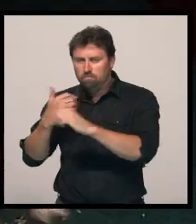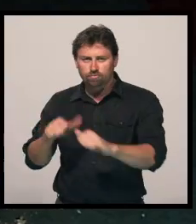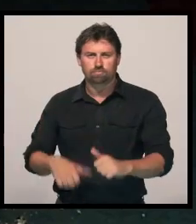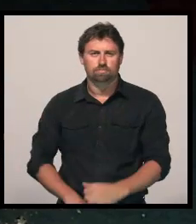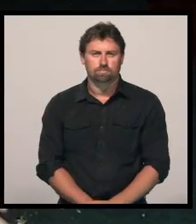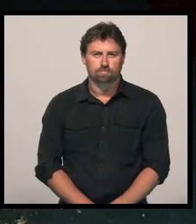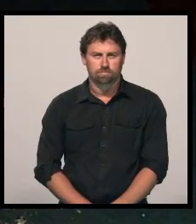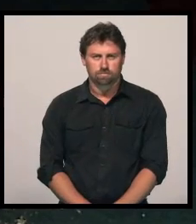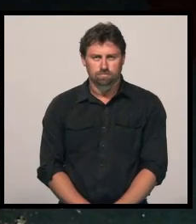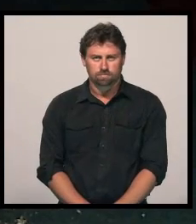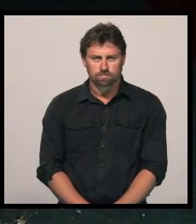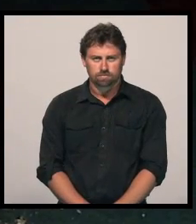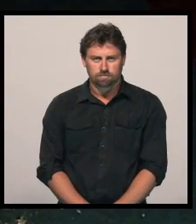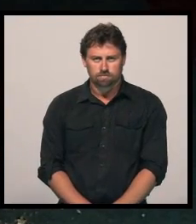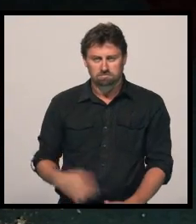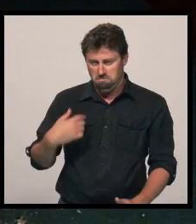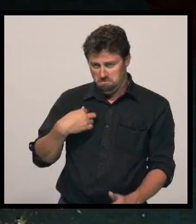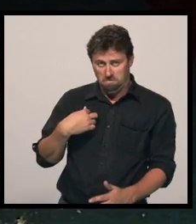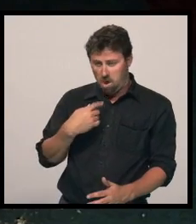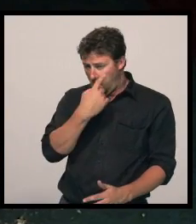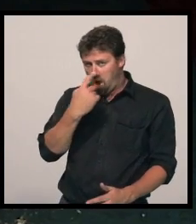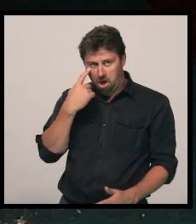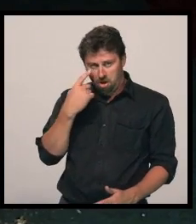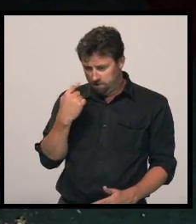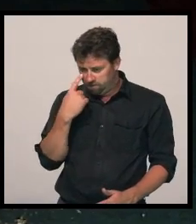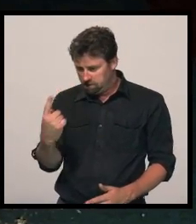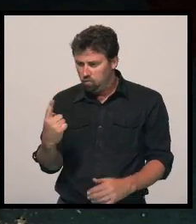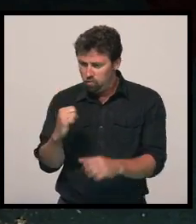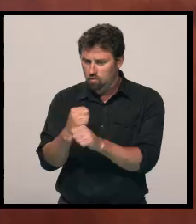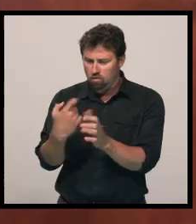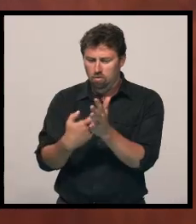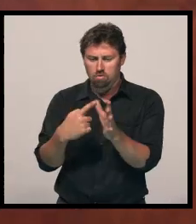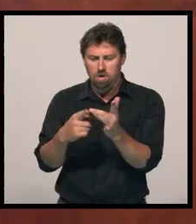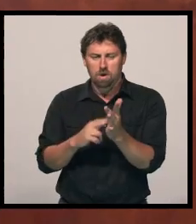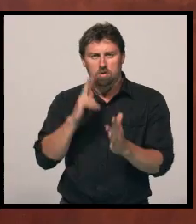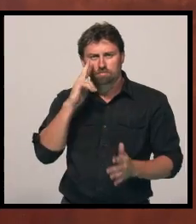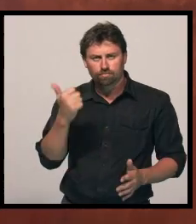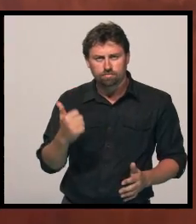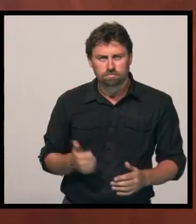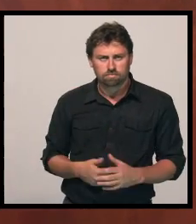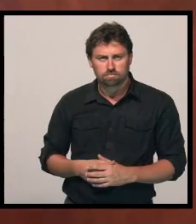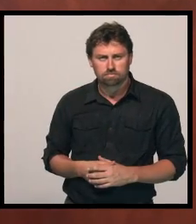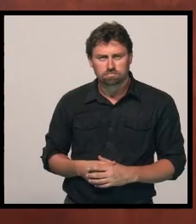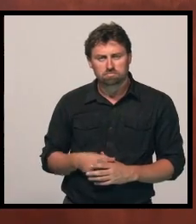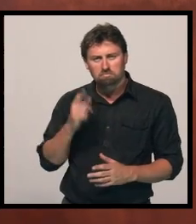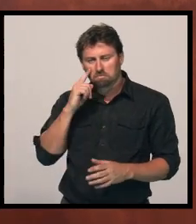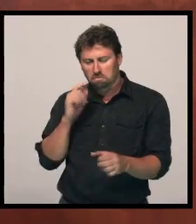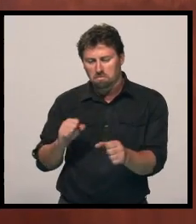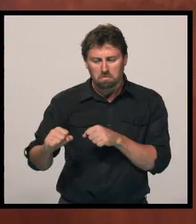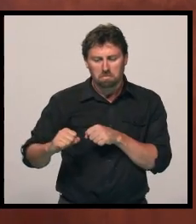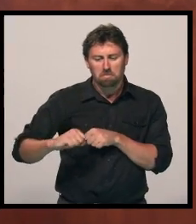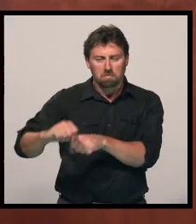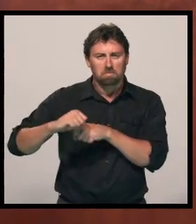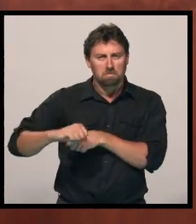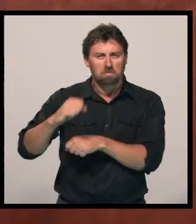I can see already the grain's coming up pretty nice. I'll just try it the other way just in case it is slightly better.